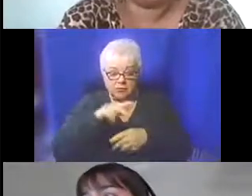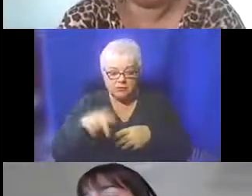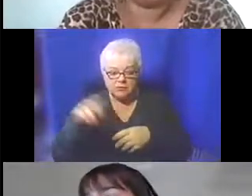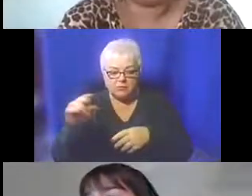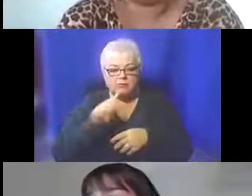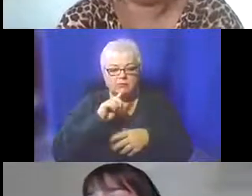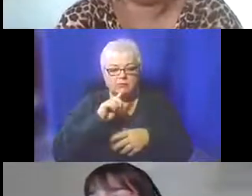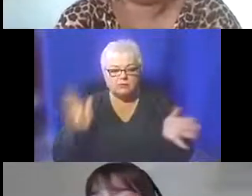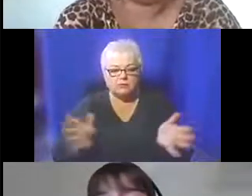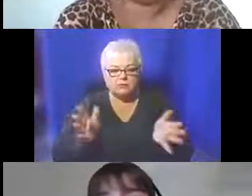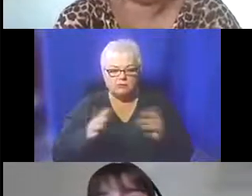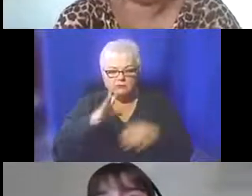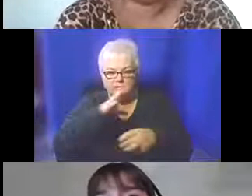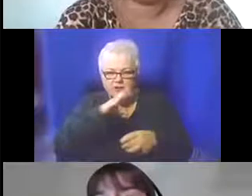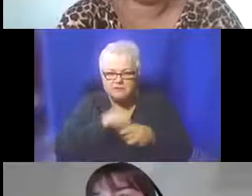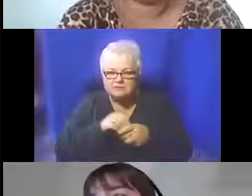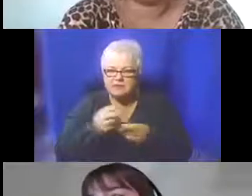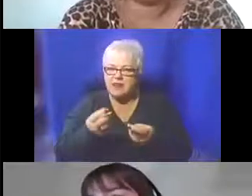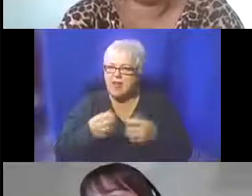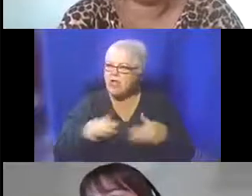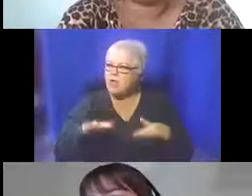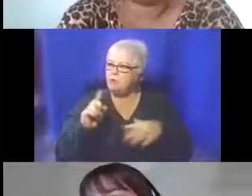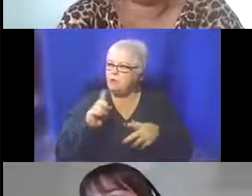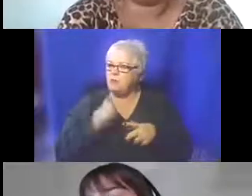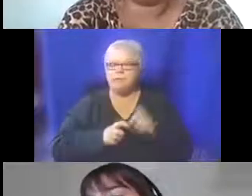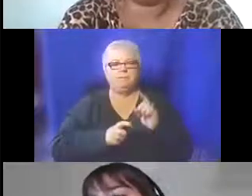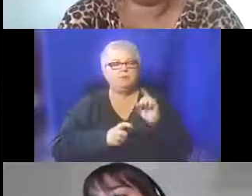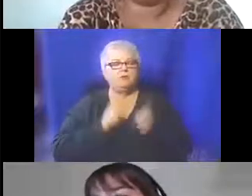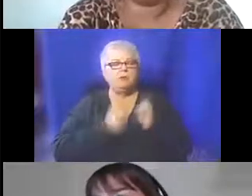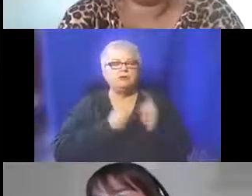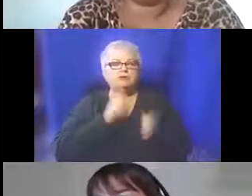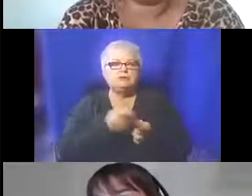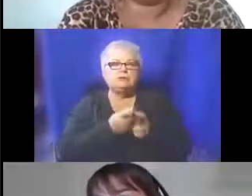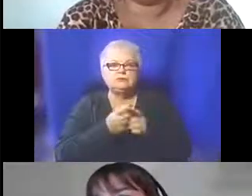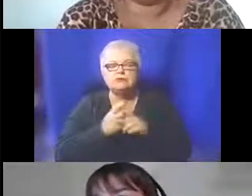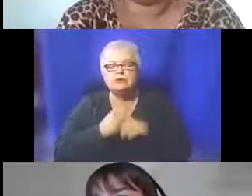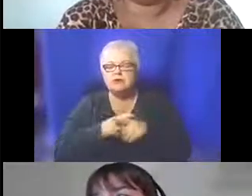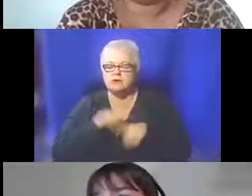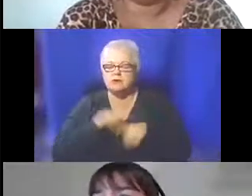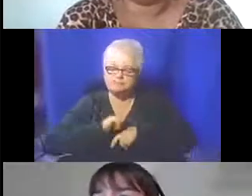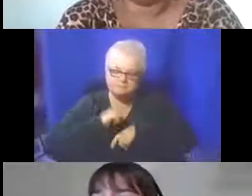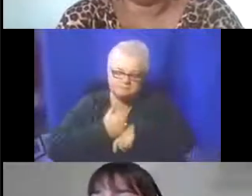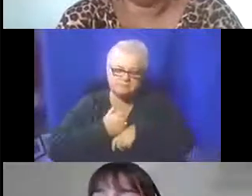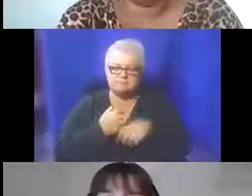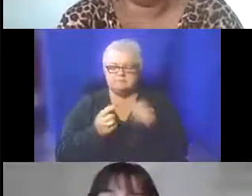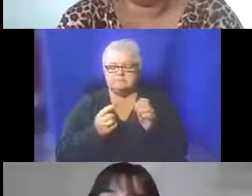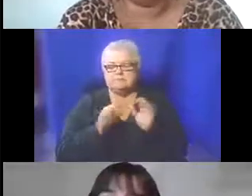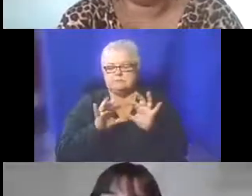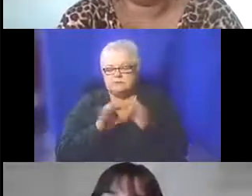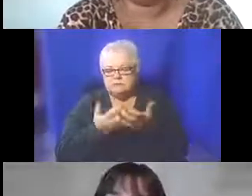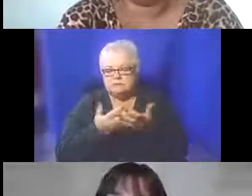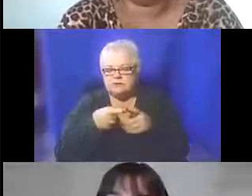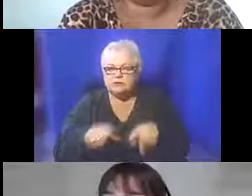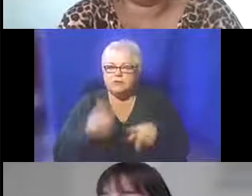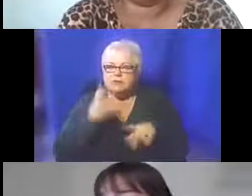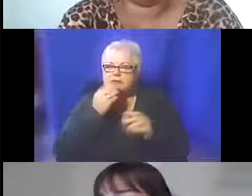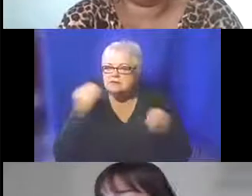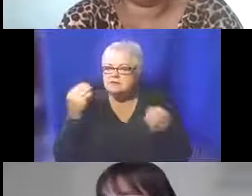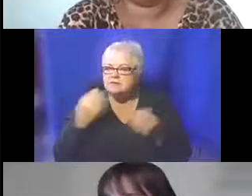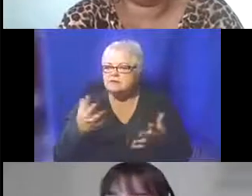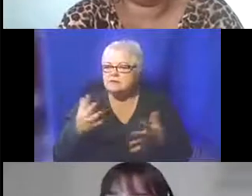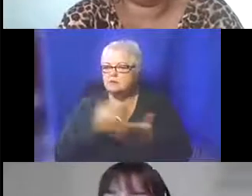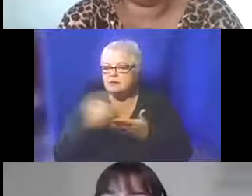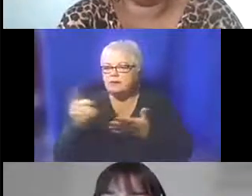encourage you to find out what land you occupy and then make a donation to an Indigenous organization during the Thanksgiving week to support Indigenous